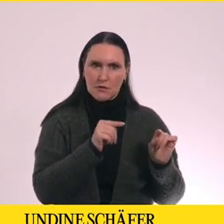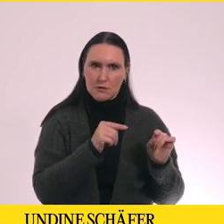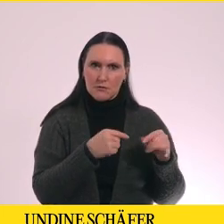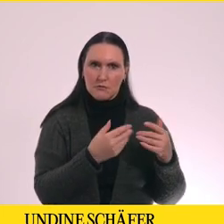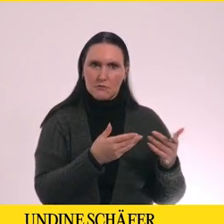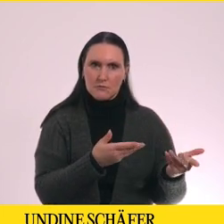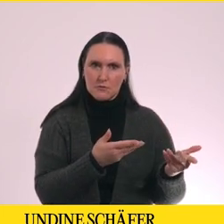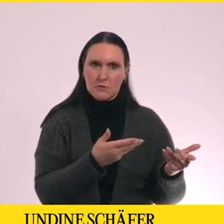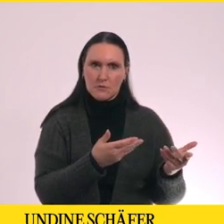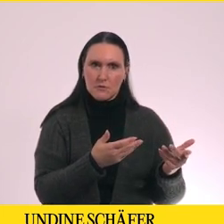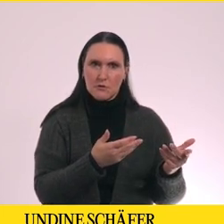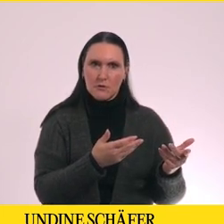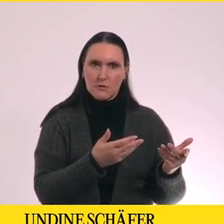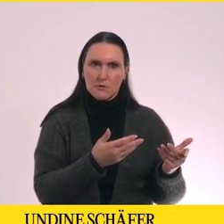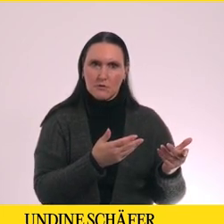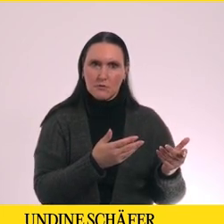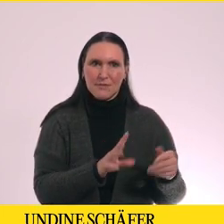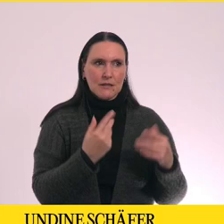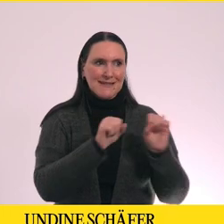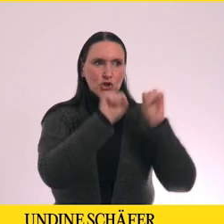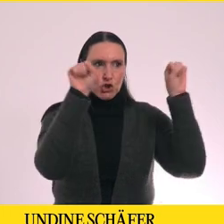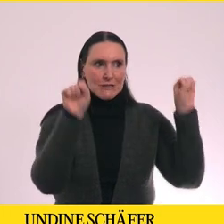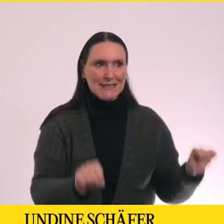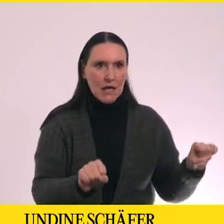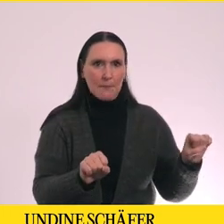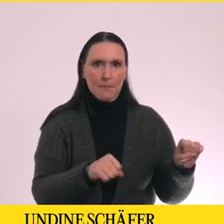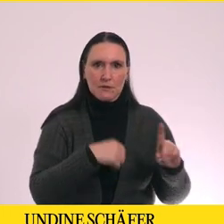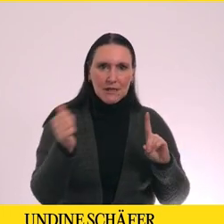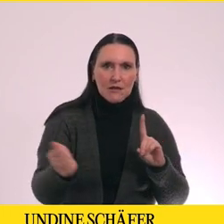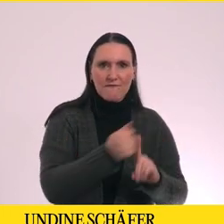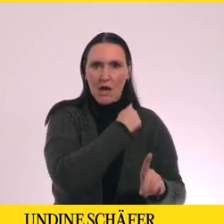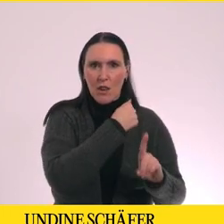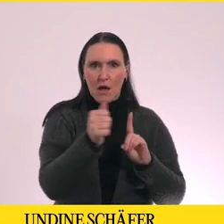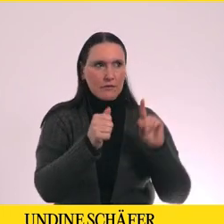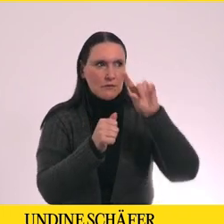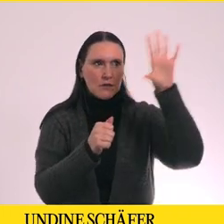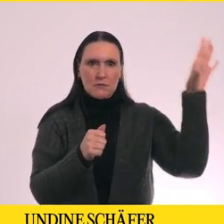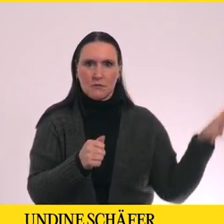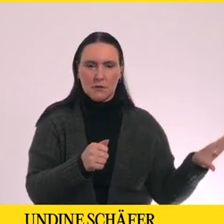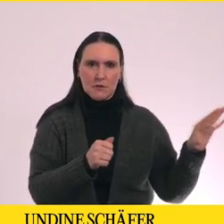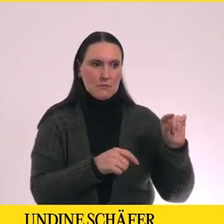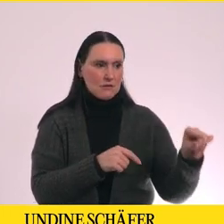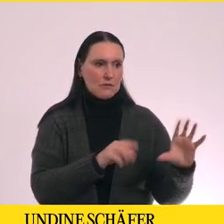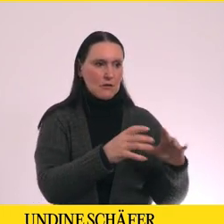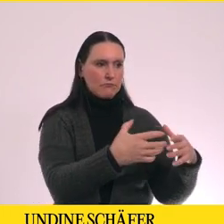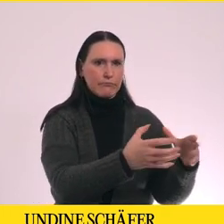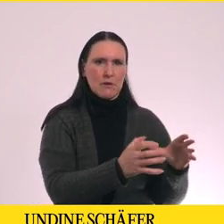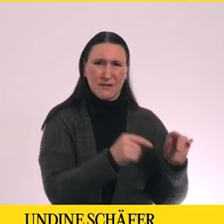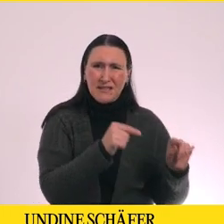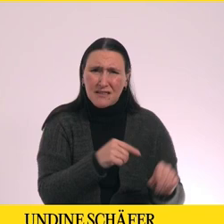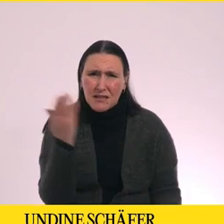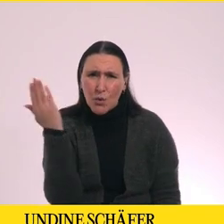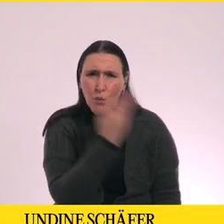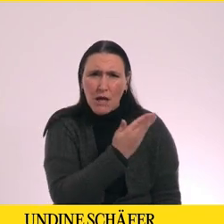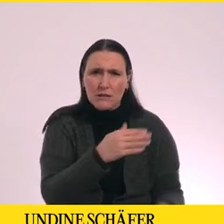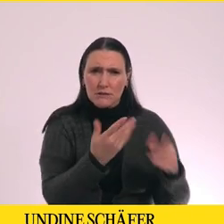perpetual violent system always in place in our Western society that are so racist,